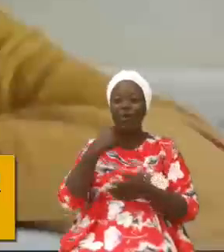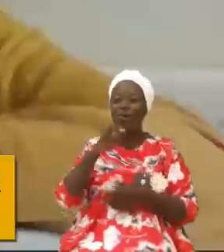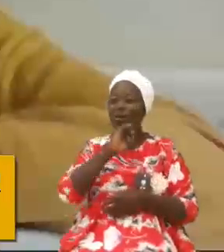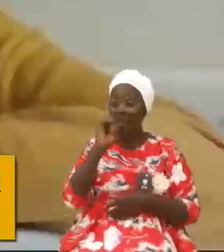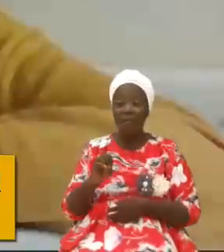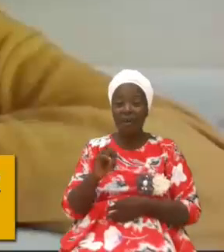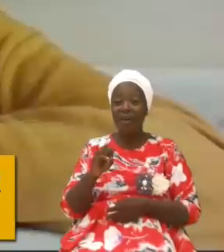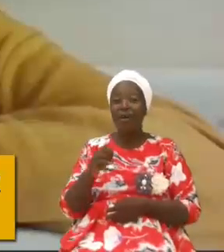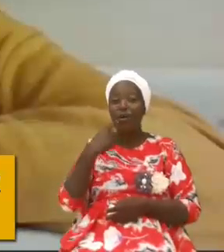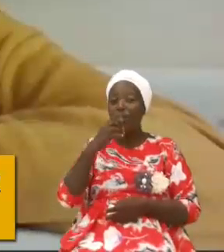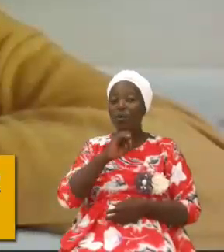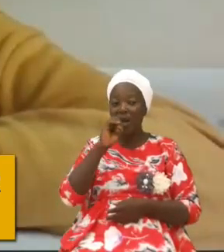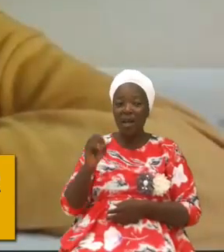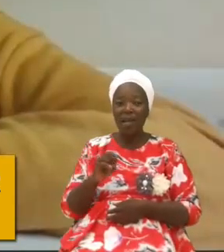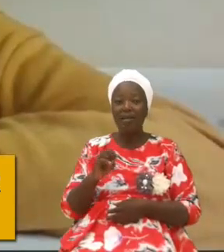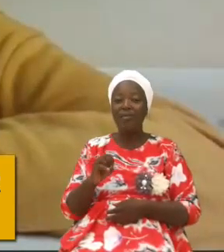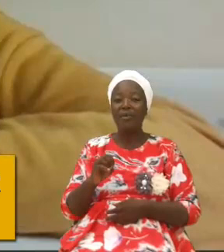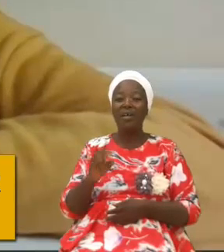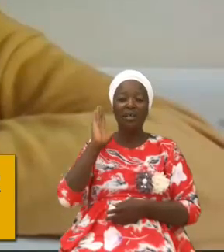to pass that